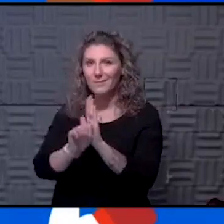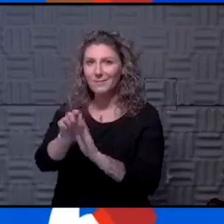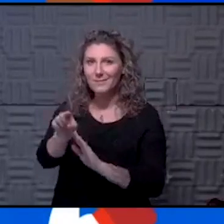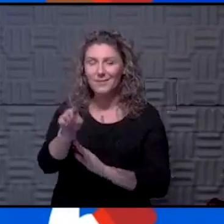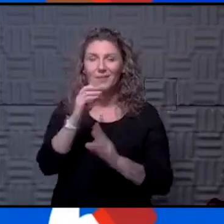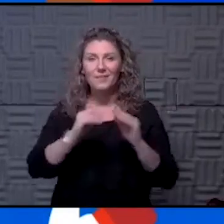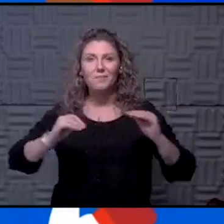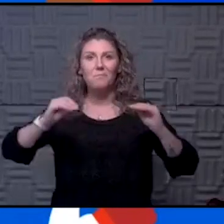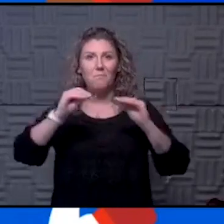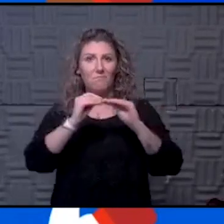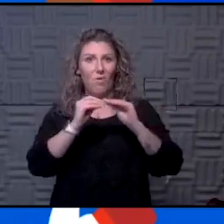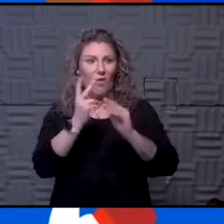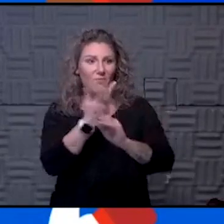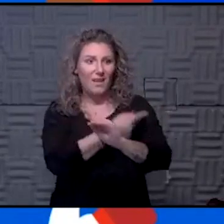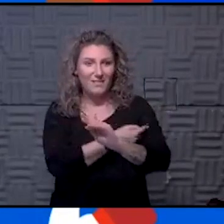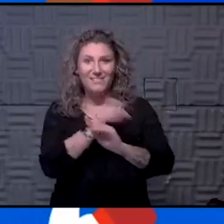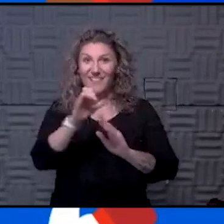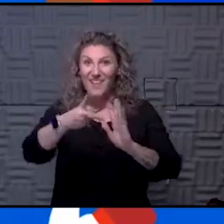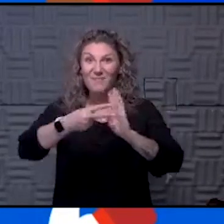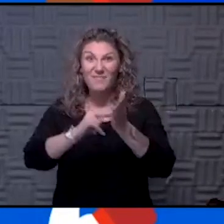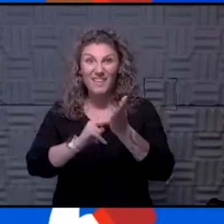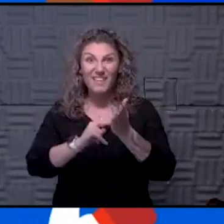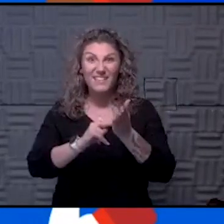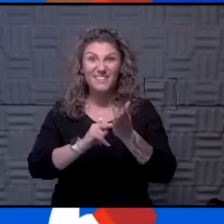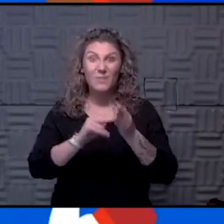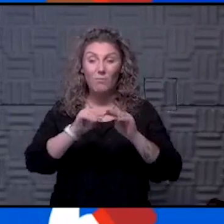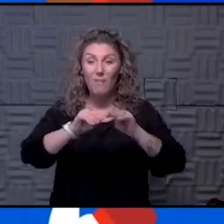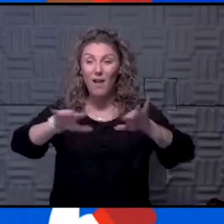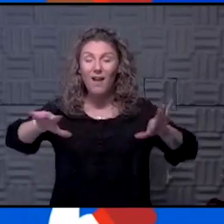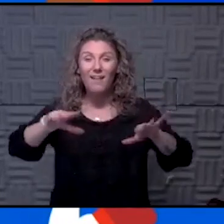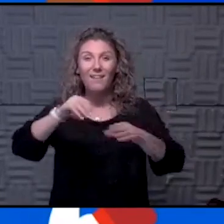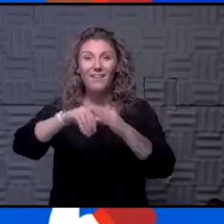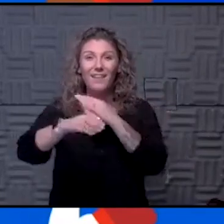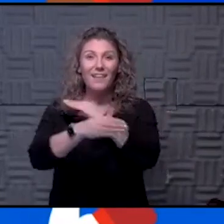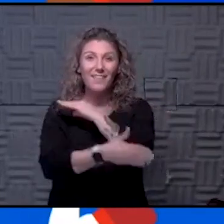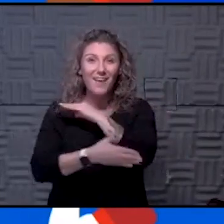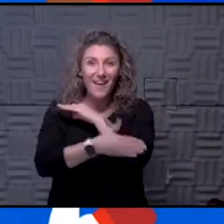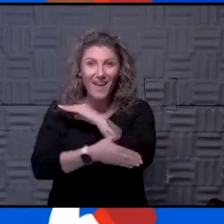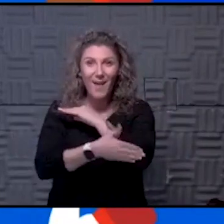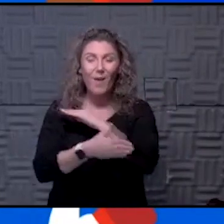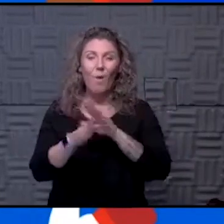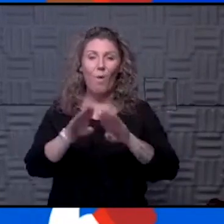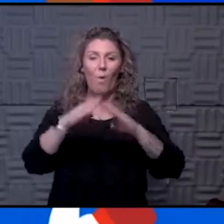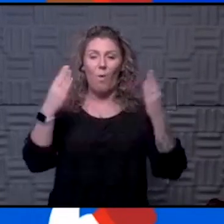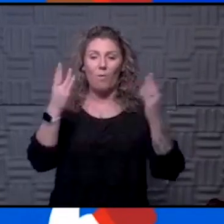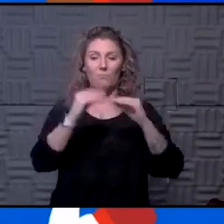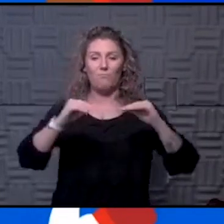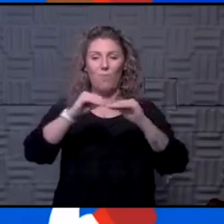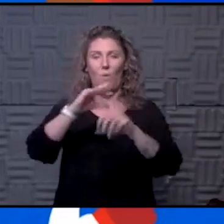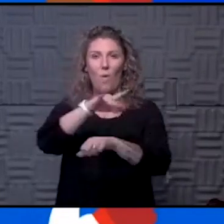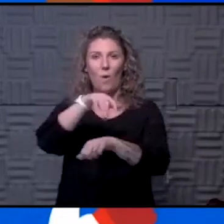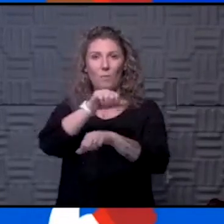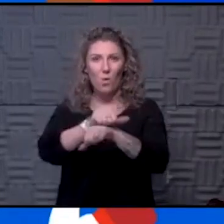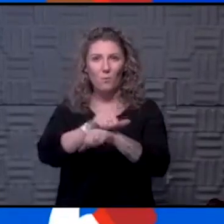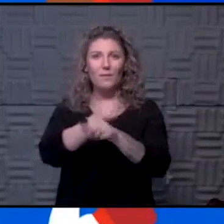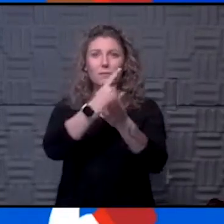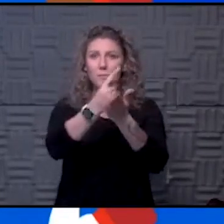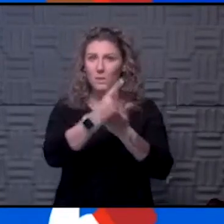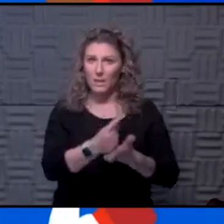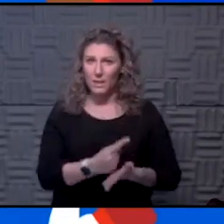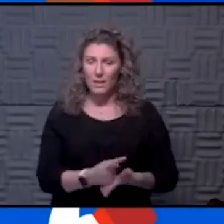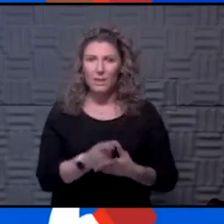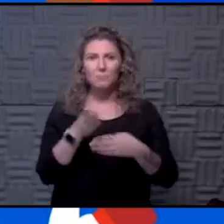in more arms in the county. And we are opening up more appointments weekly right